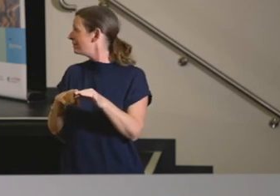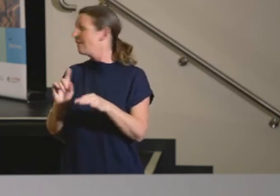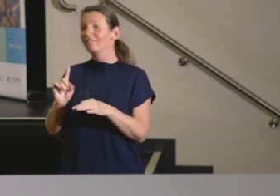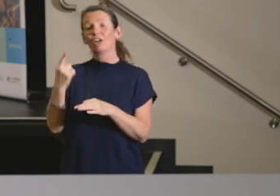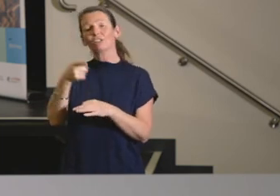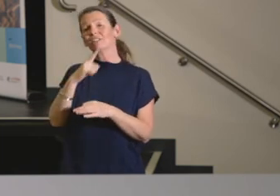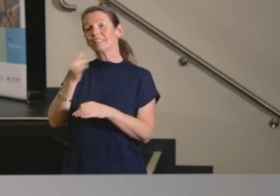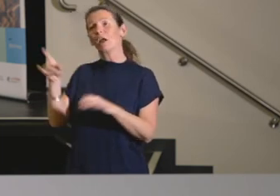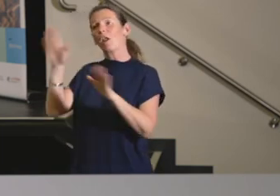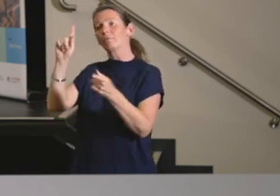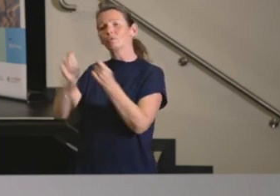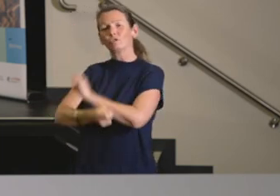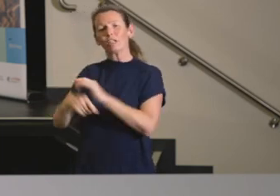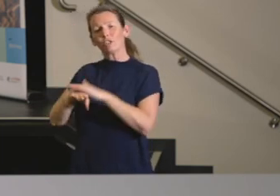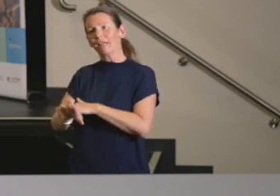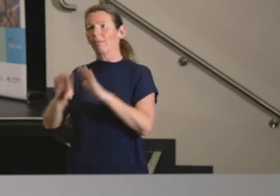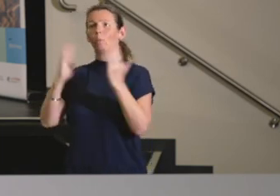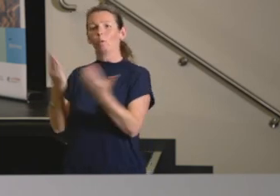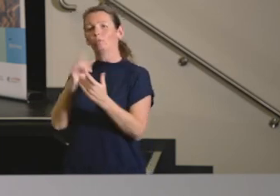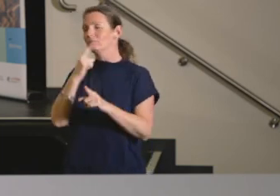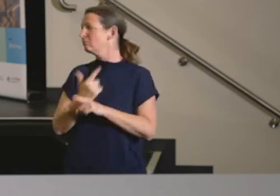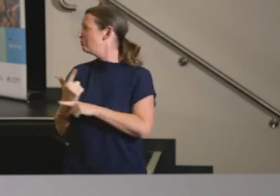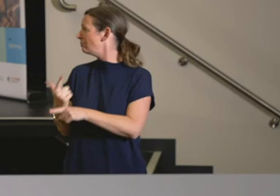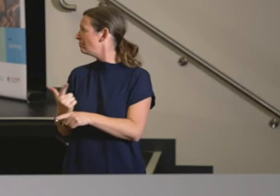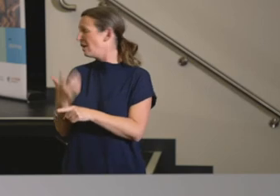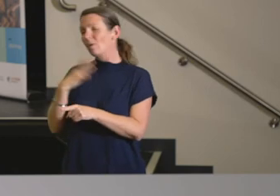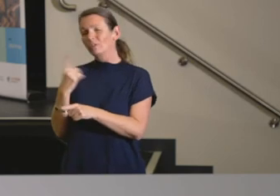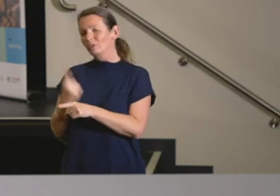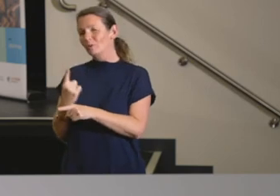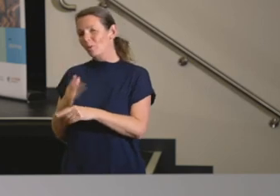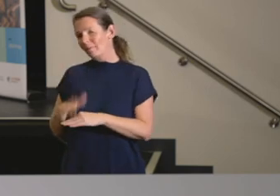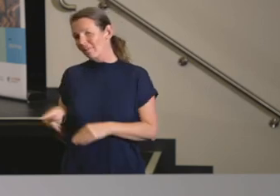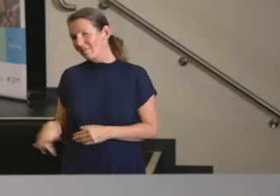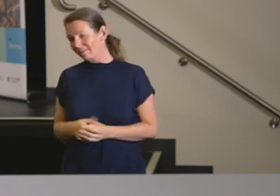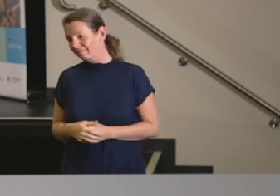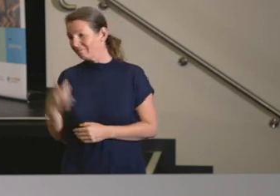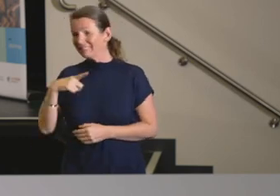global discourse, Joseph will talk more about that, but you know, I think the